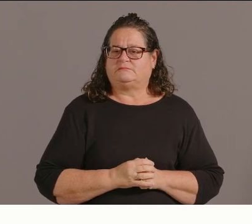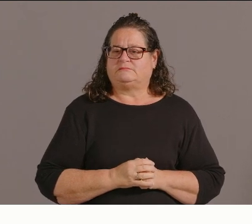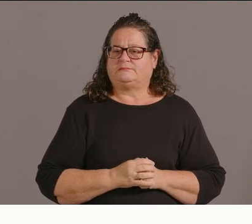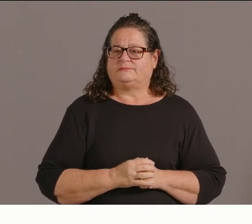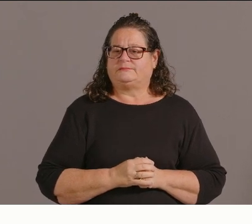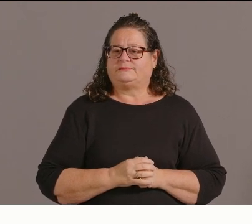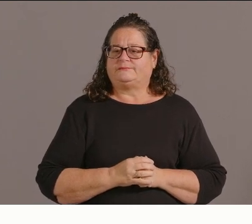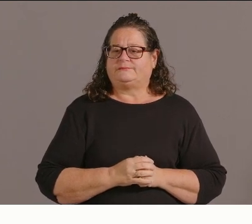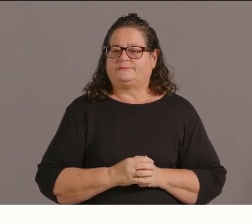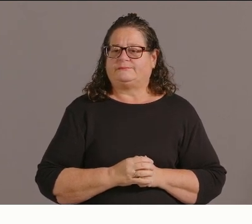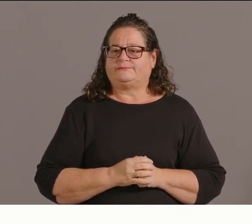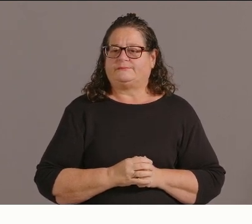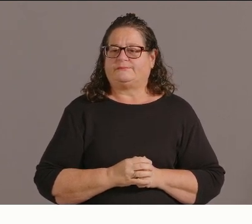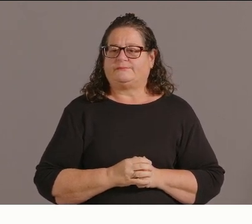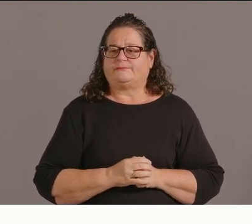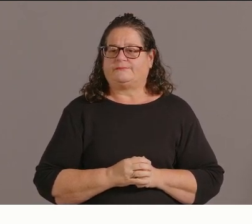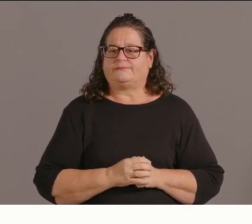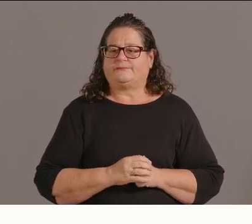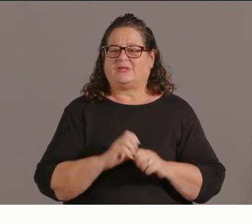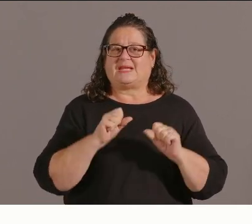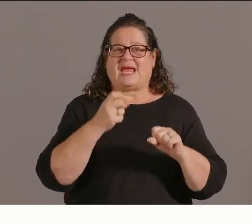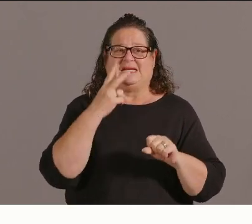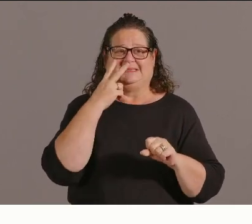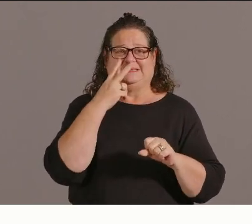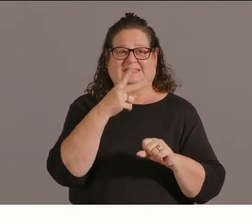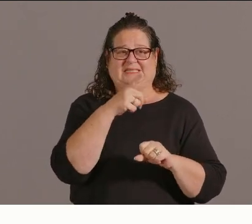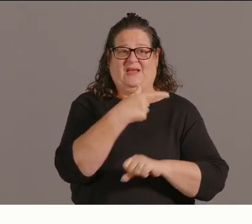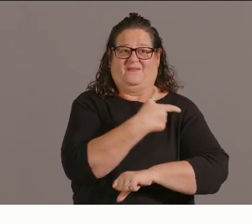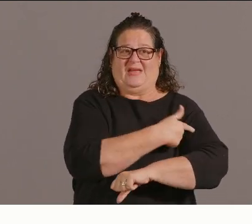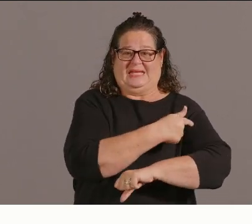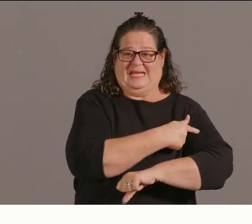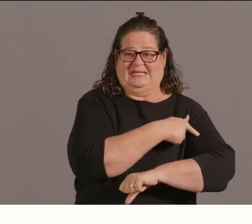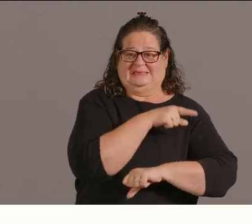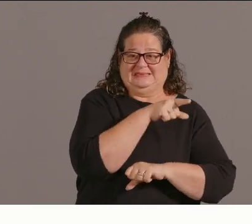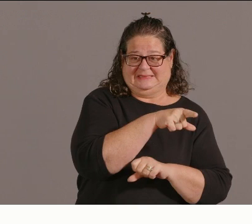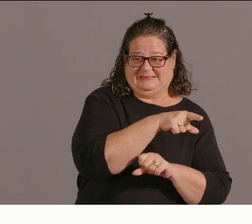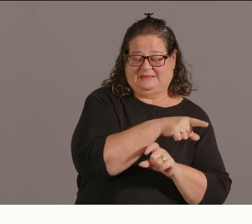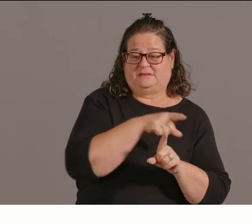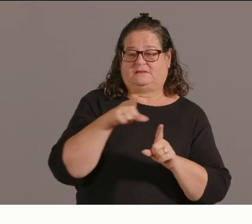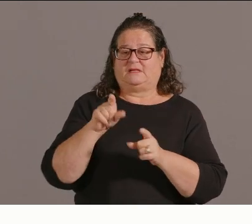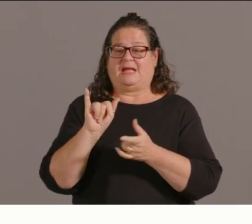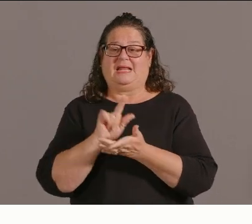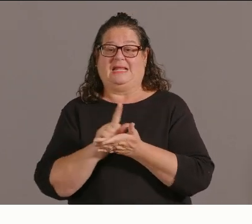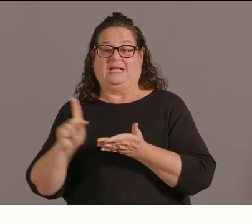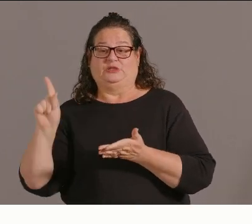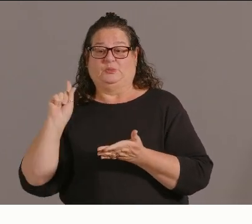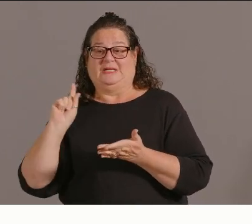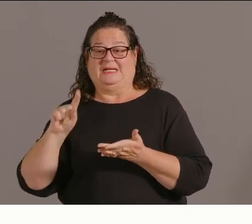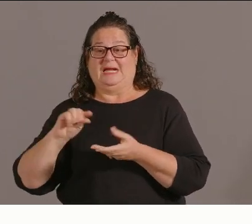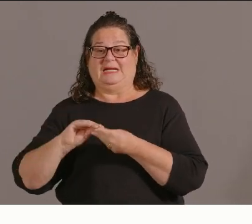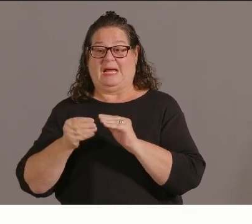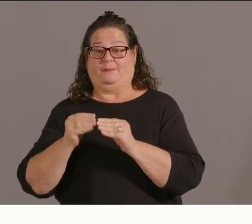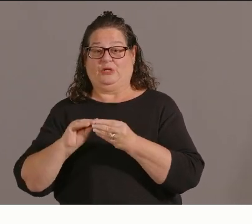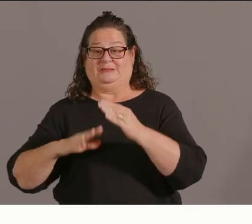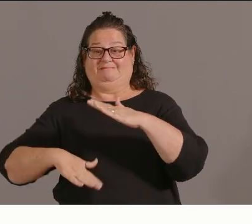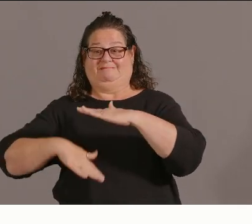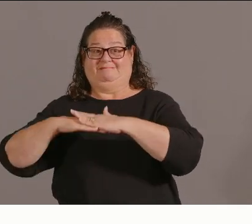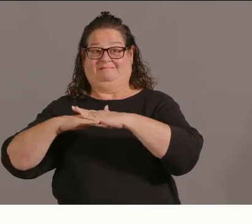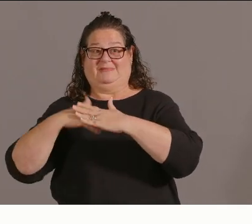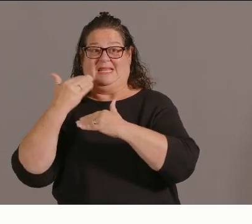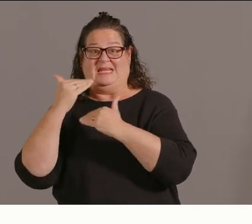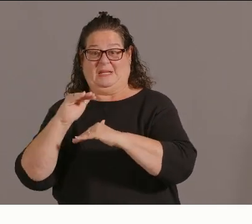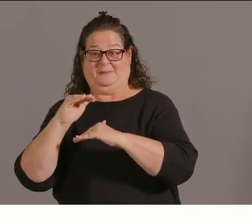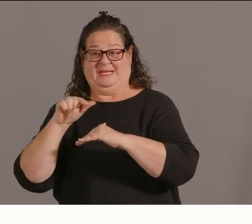along with last week when the occupancy limits were lifted at the establishments that were paused by